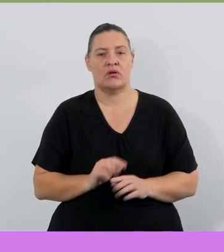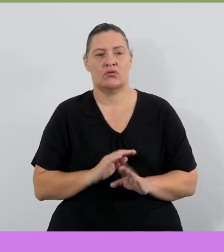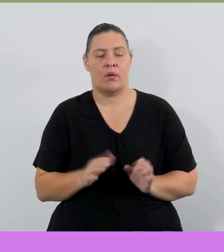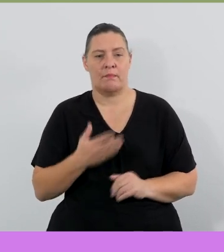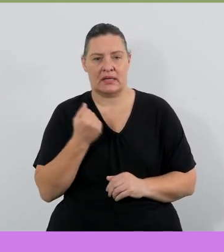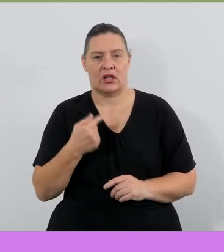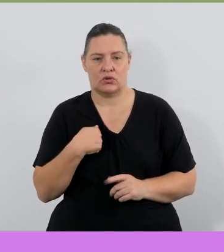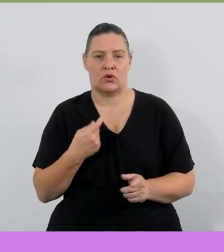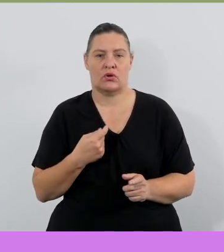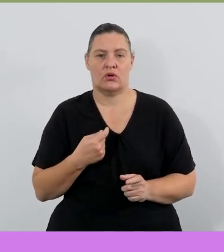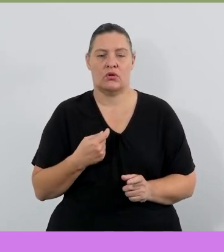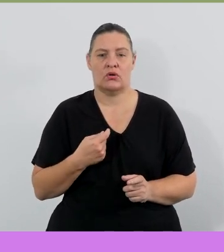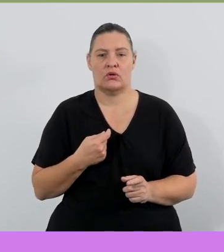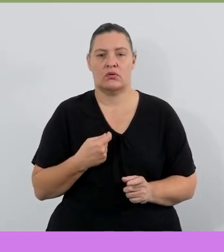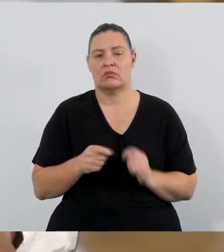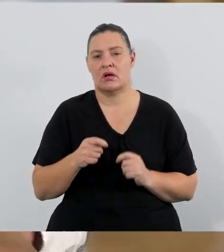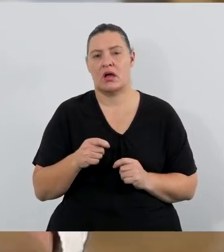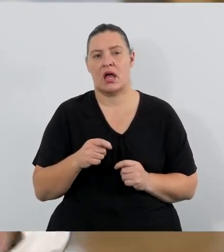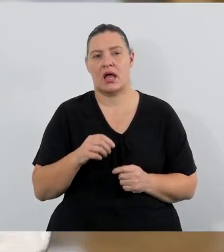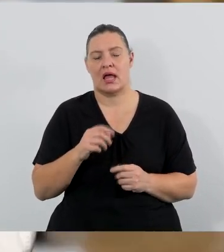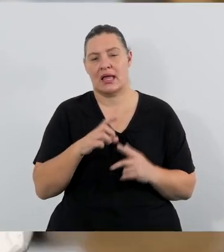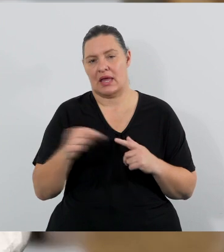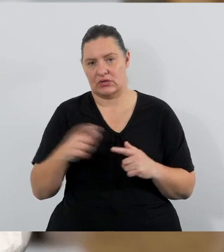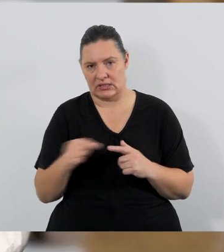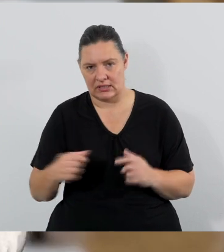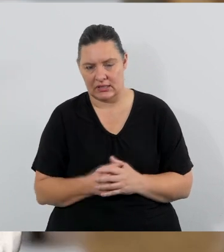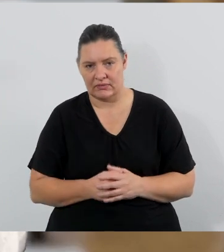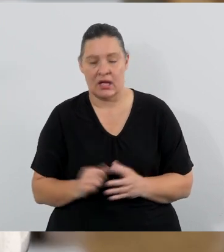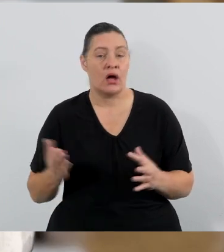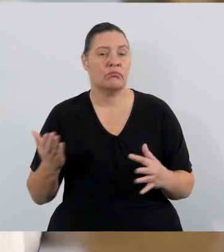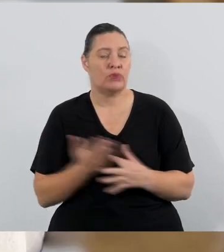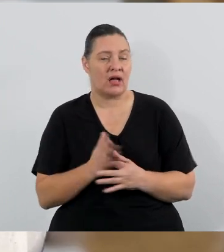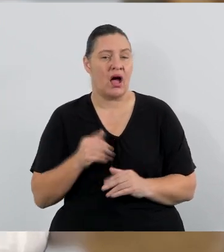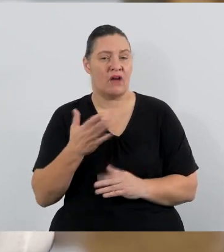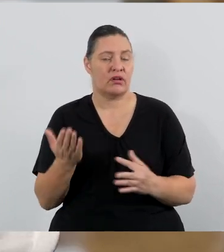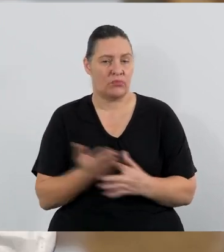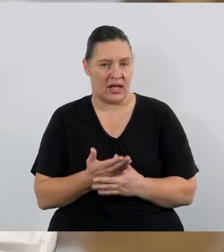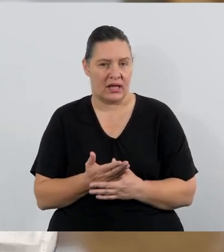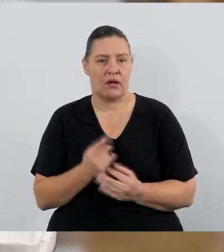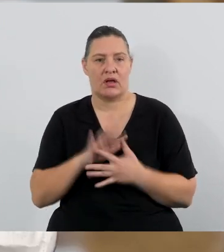best for me to sell carrots. All right, guys, let's take a quick break. After the